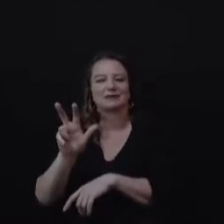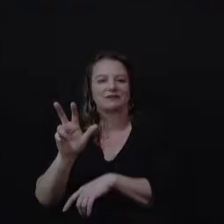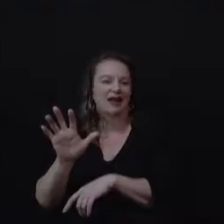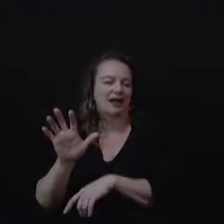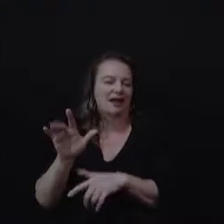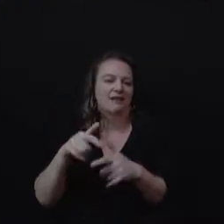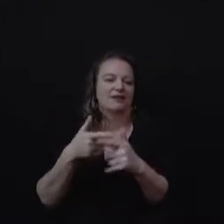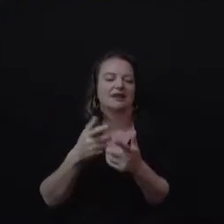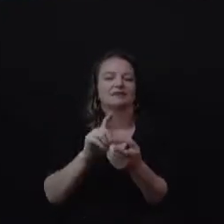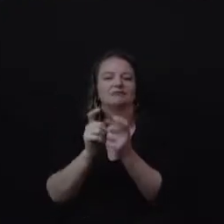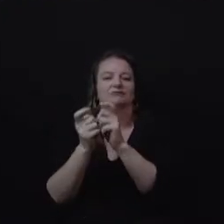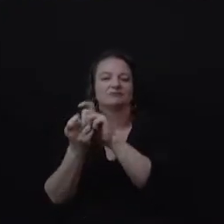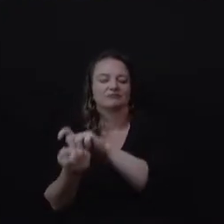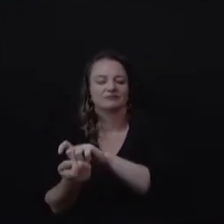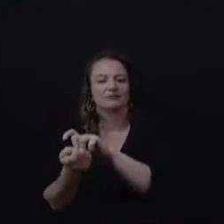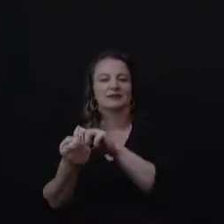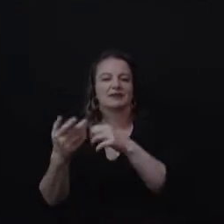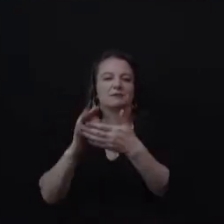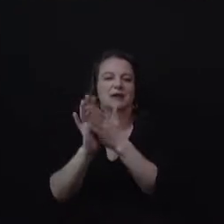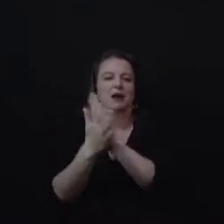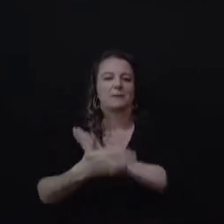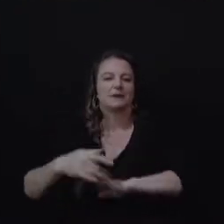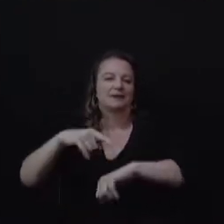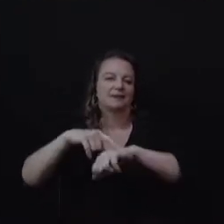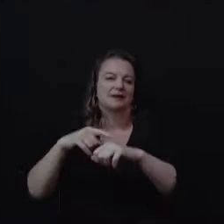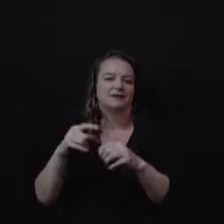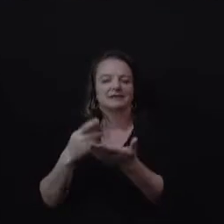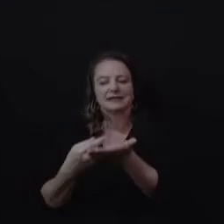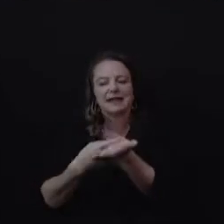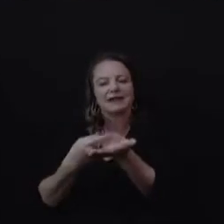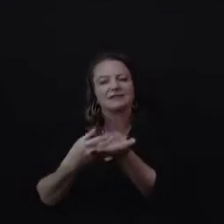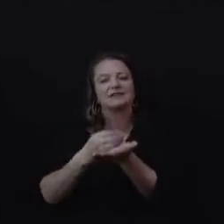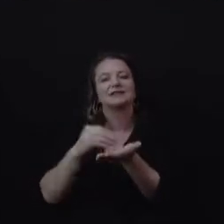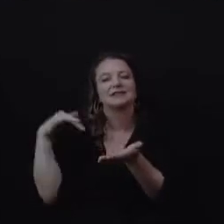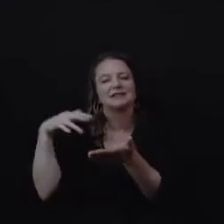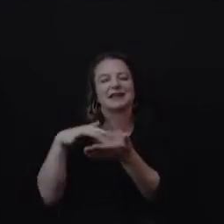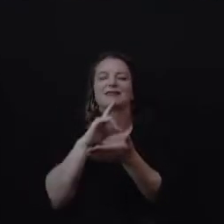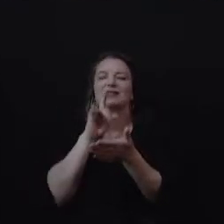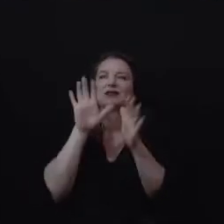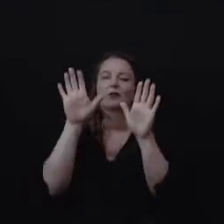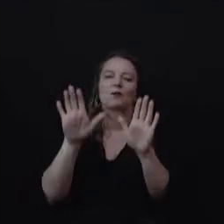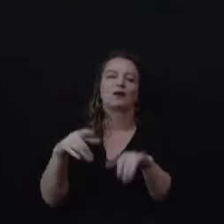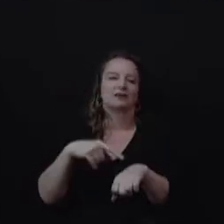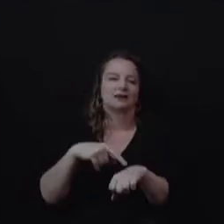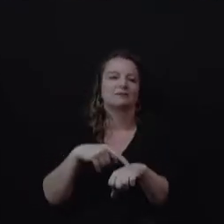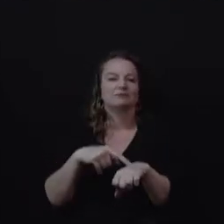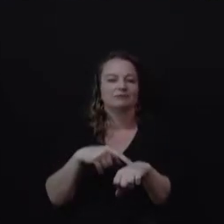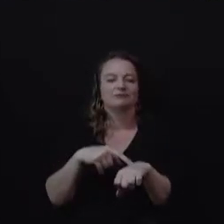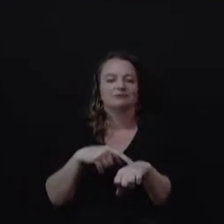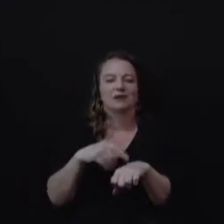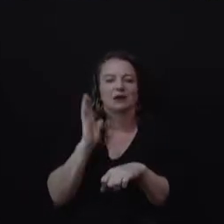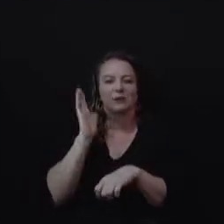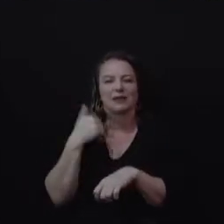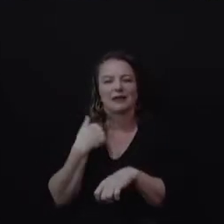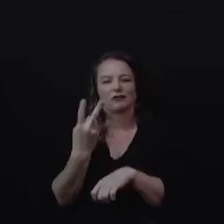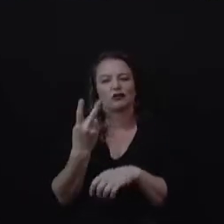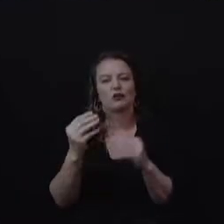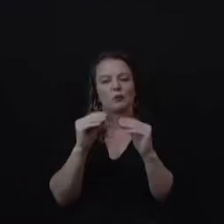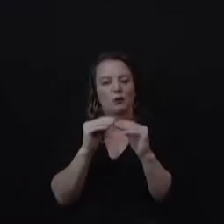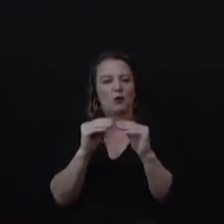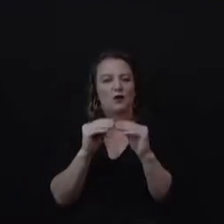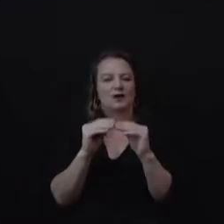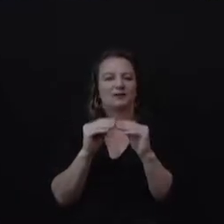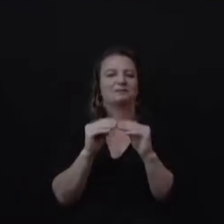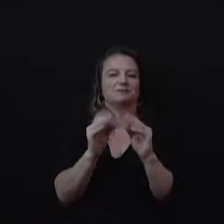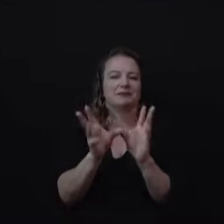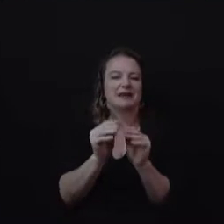of transition into a time of discussion and study. It's a wonderful time. We're going to have two more sessions before we break for the